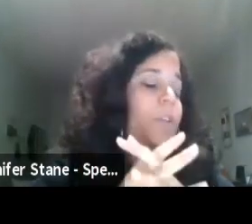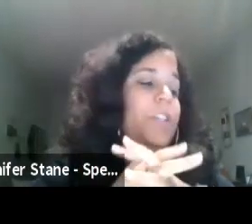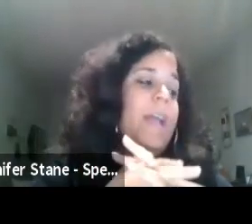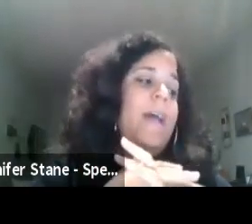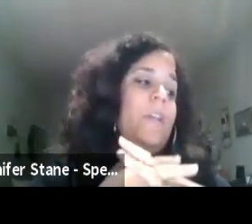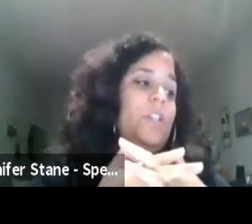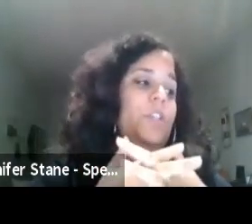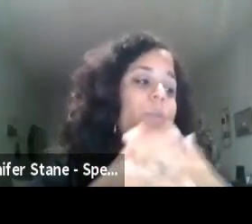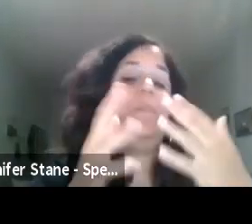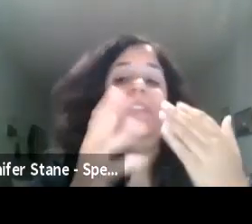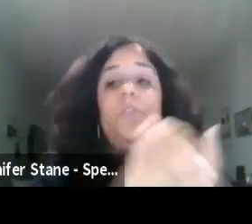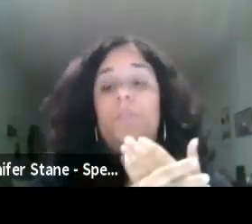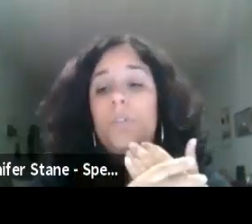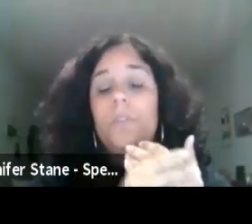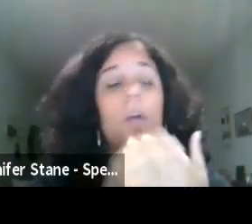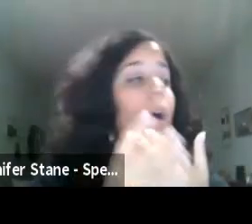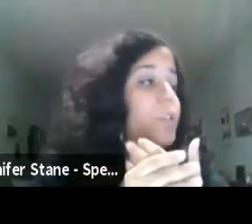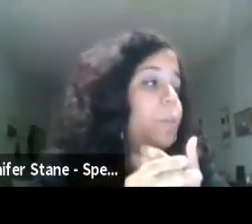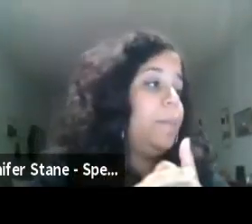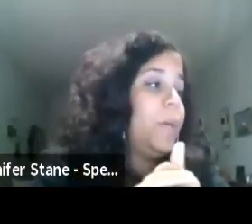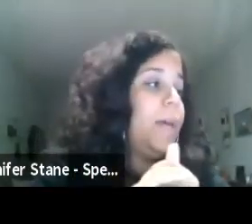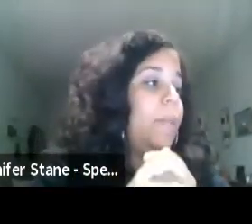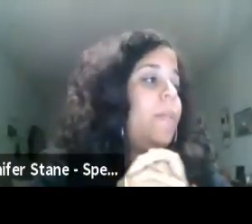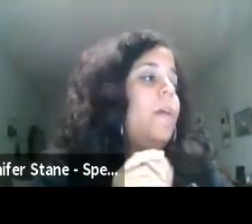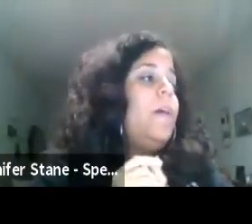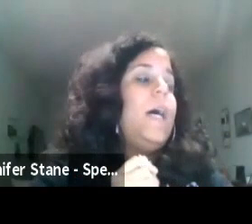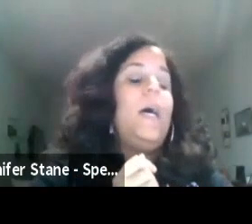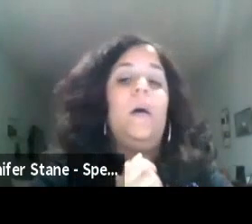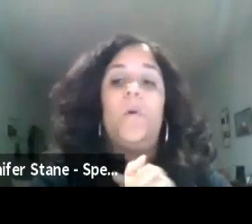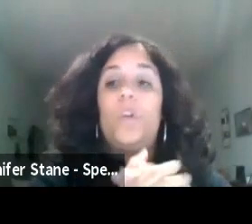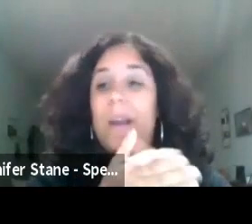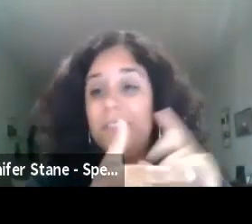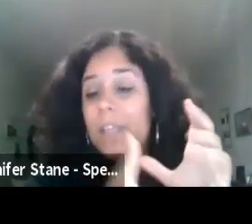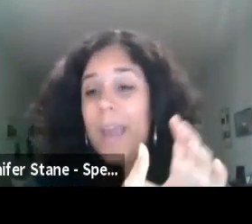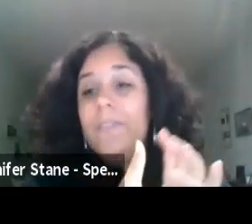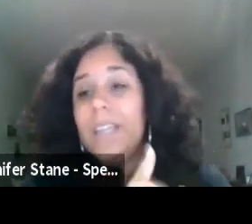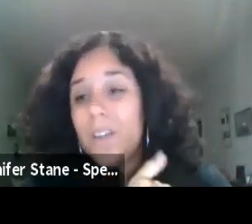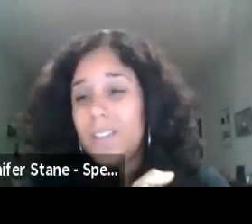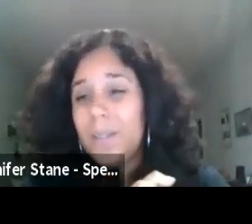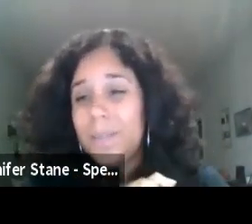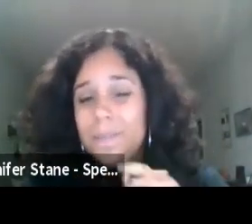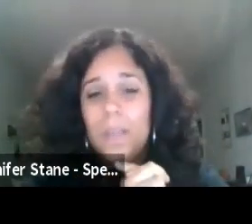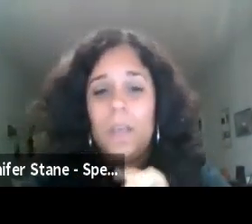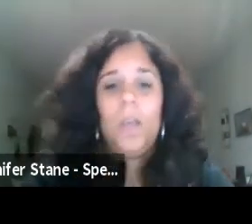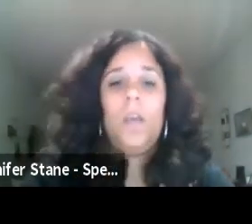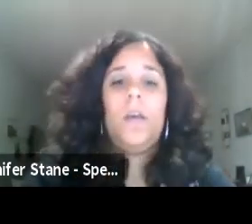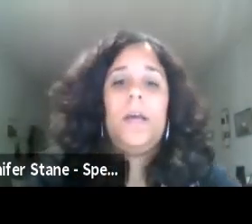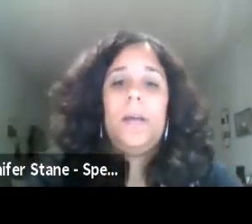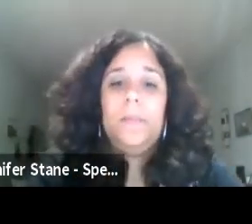Also, of course, you're going to have issues with potential tooth loss or bad breath, or you might develop cavities also.